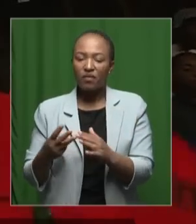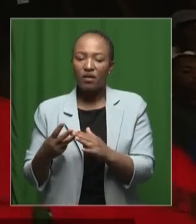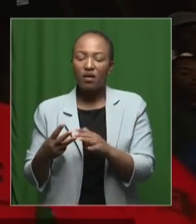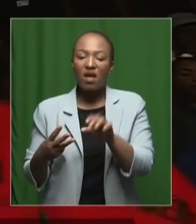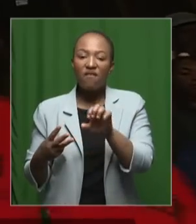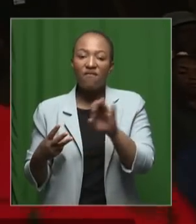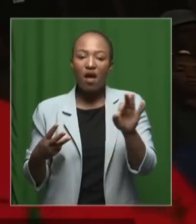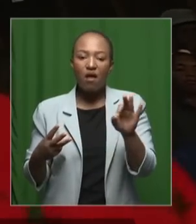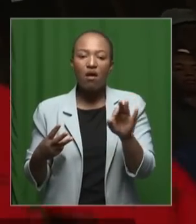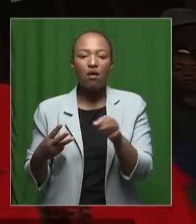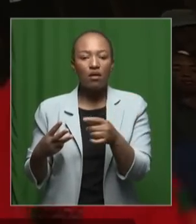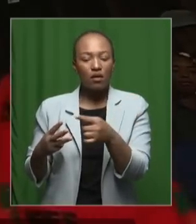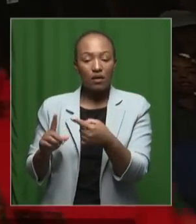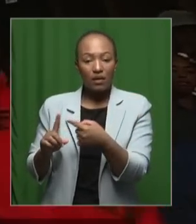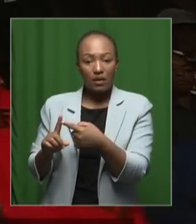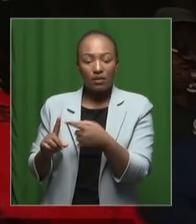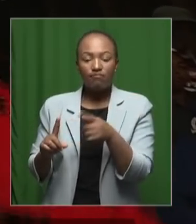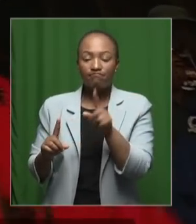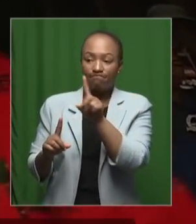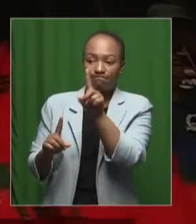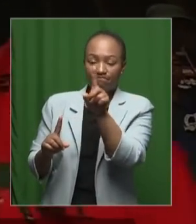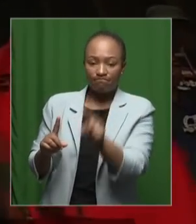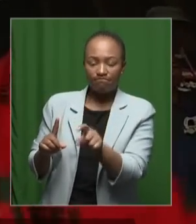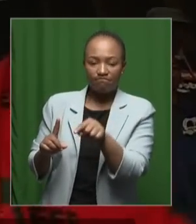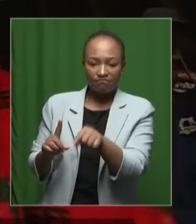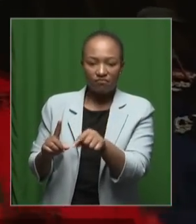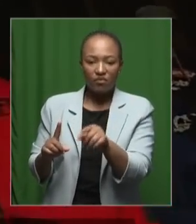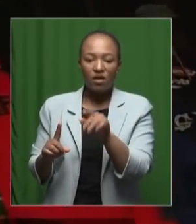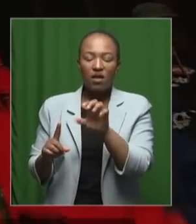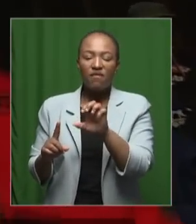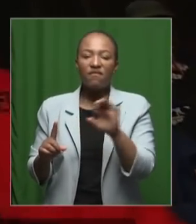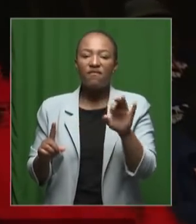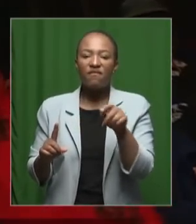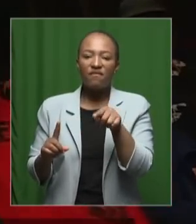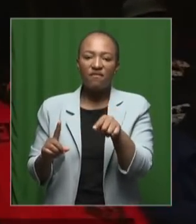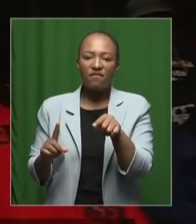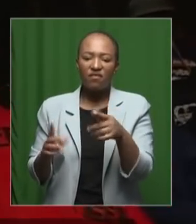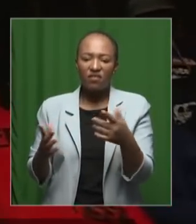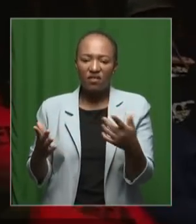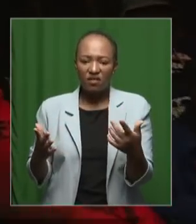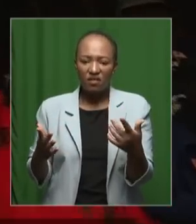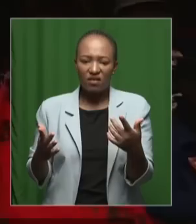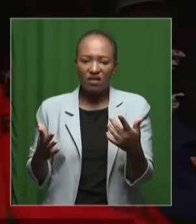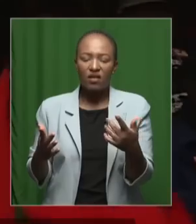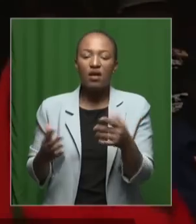very capable Mr. Mani. My question to him is, how will the EFF finance